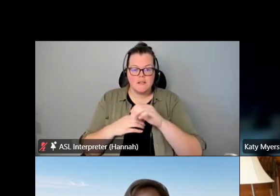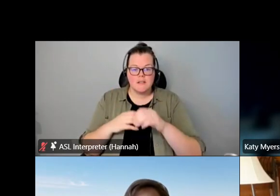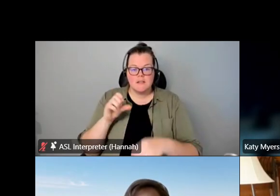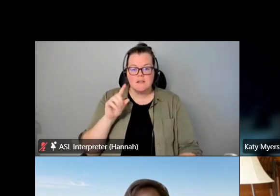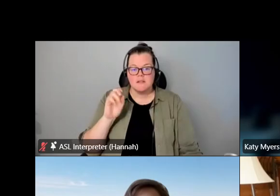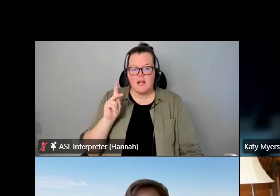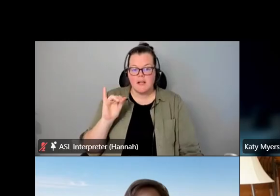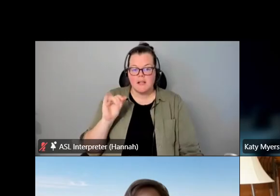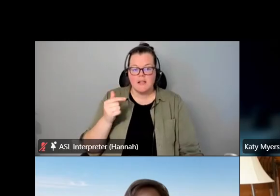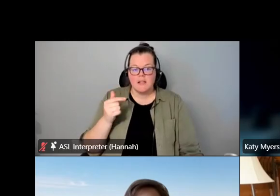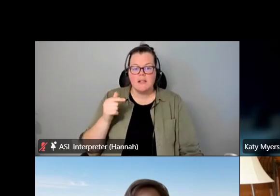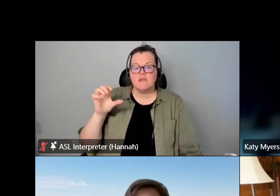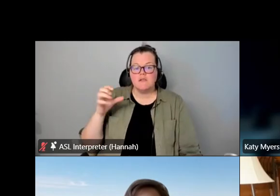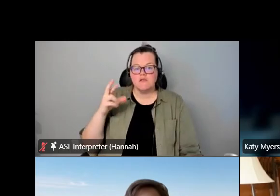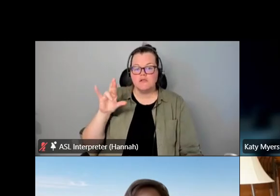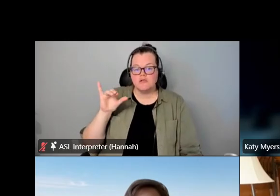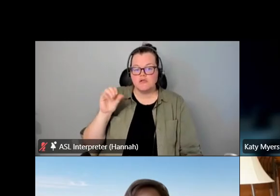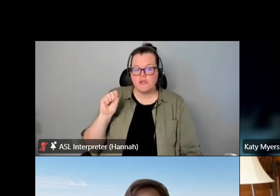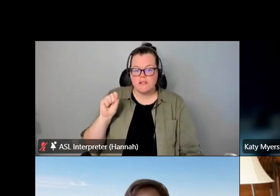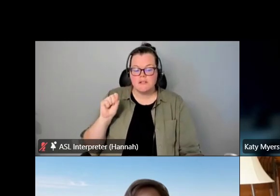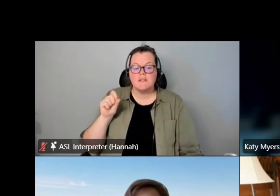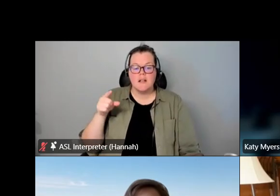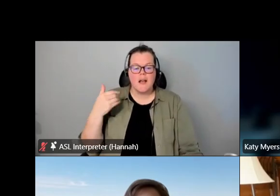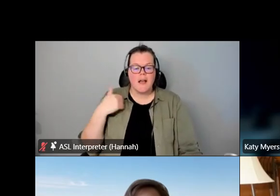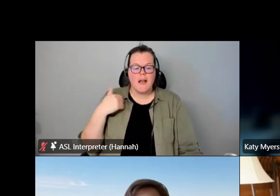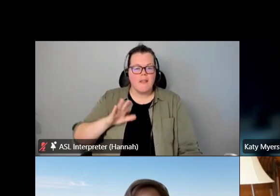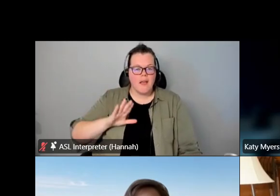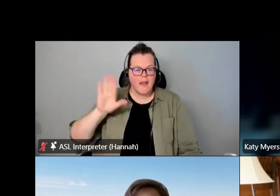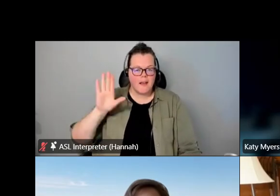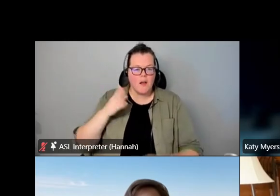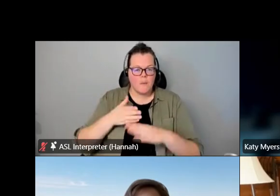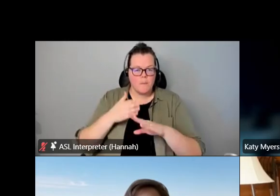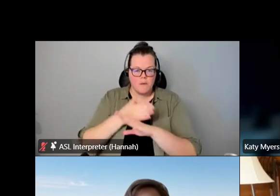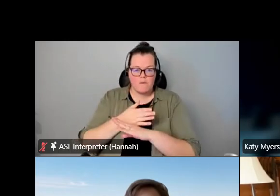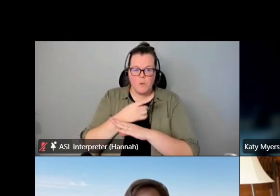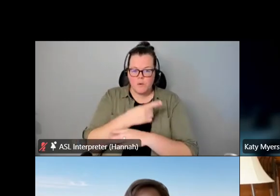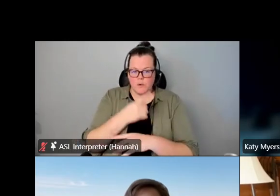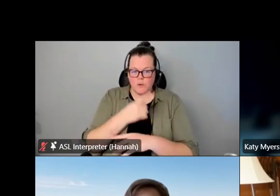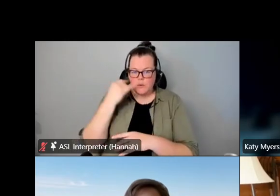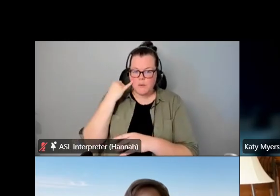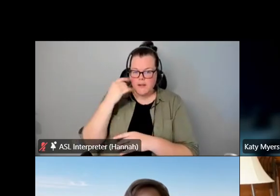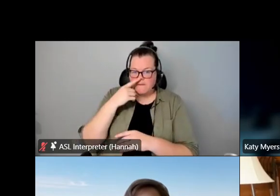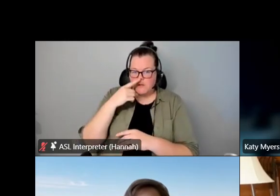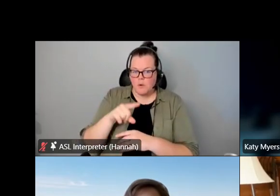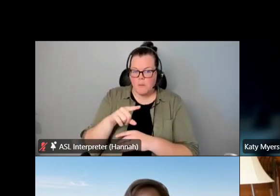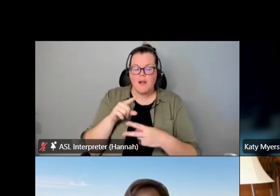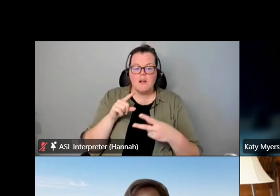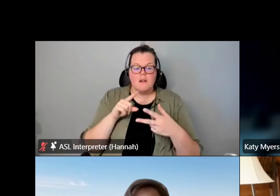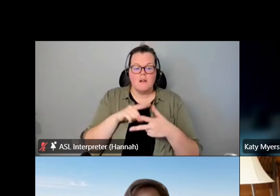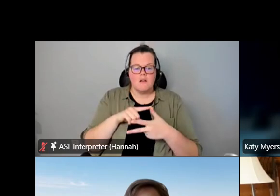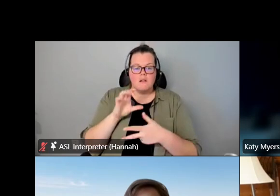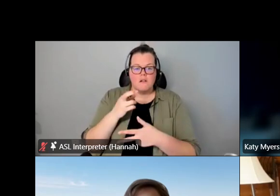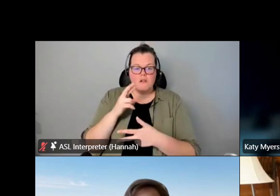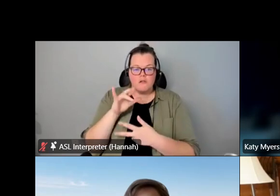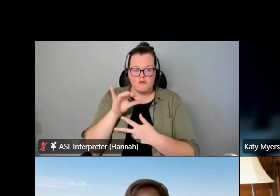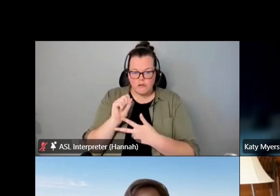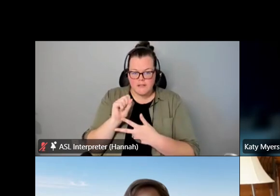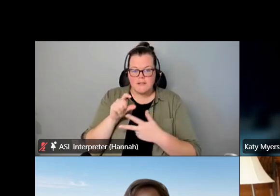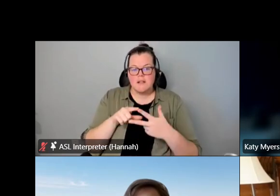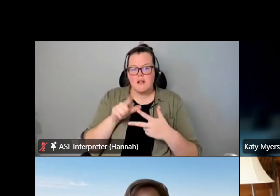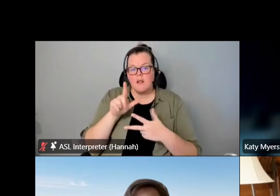Hollingsworth actually had their hand up before you did. If you don't mind, the stack would be Chris Hollingsworth,